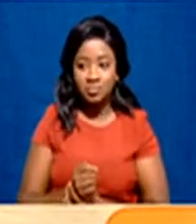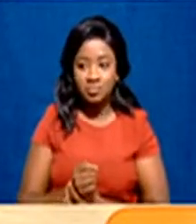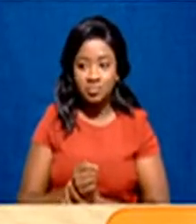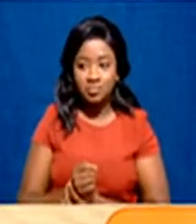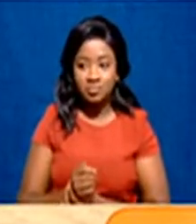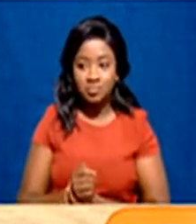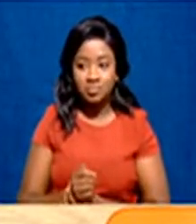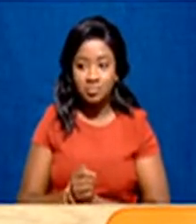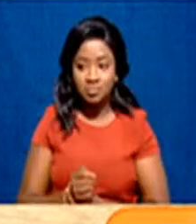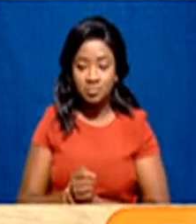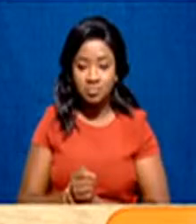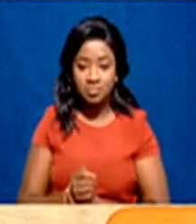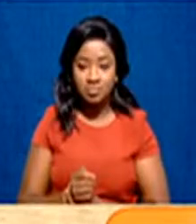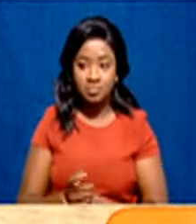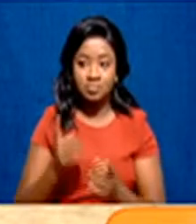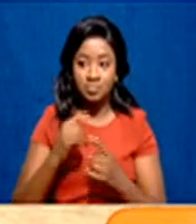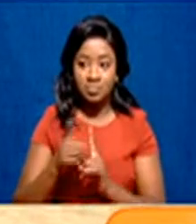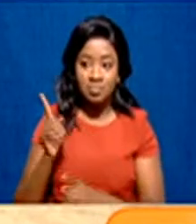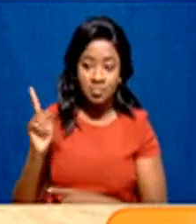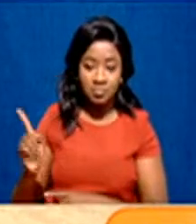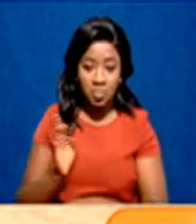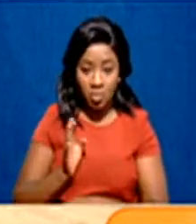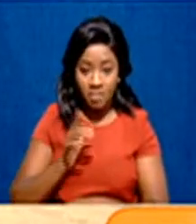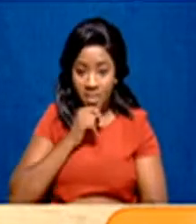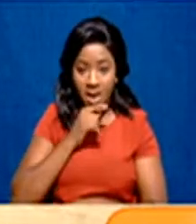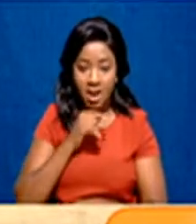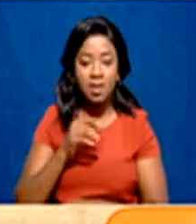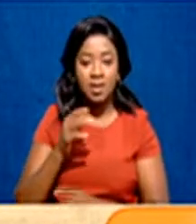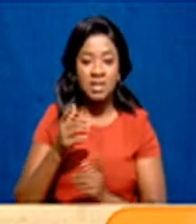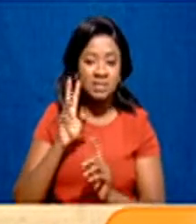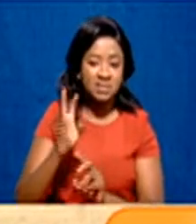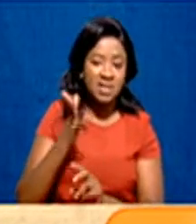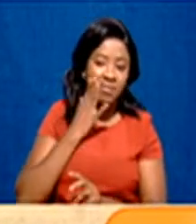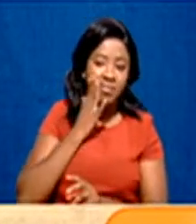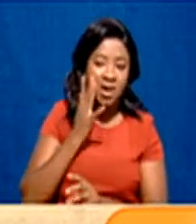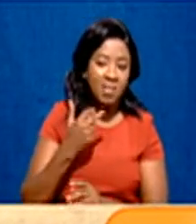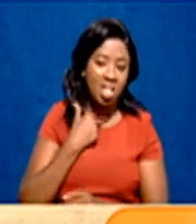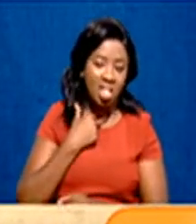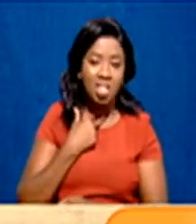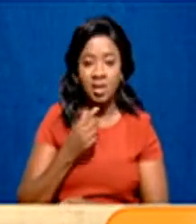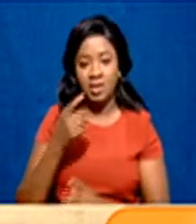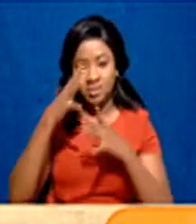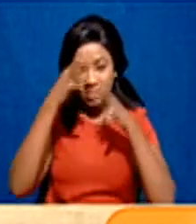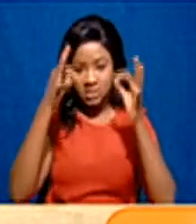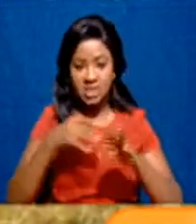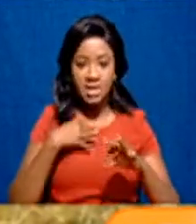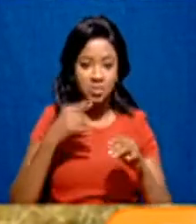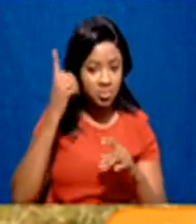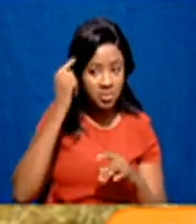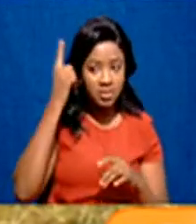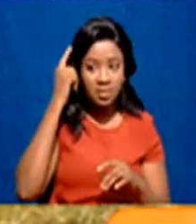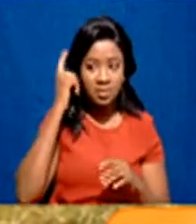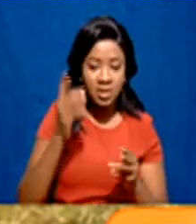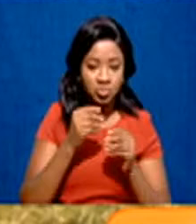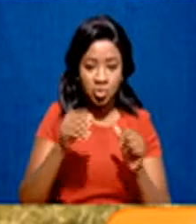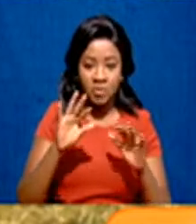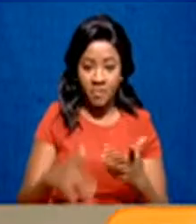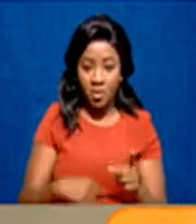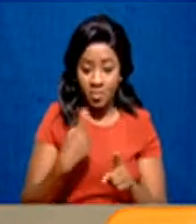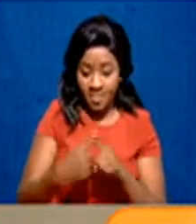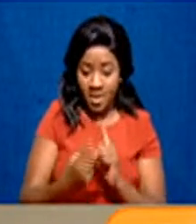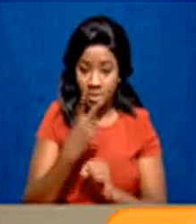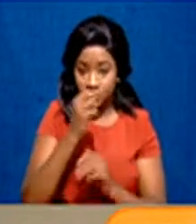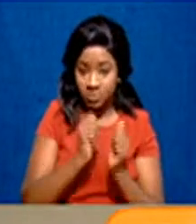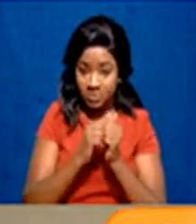helpless, James Nyamai embarked on research with the aim of finding a solution to such heavy losses. In 2017,